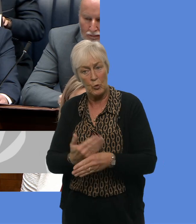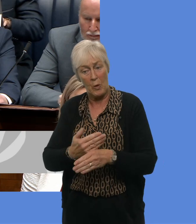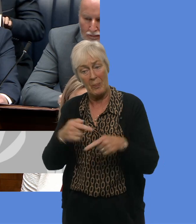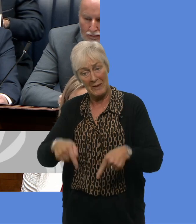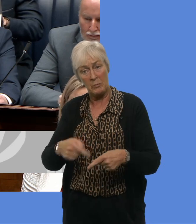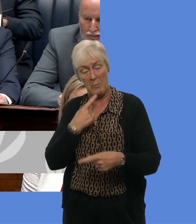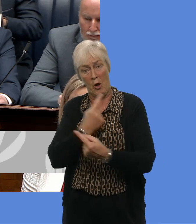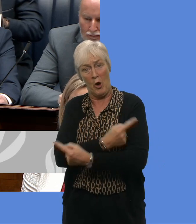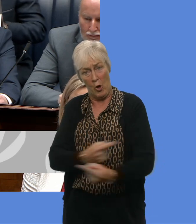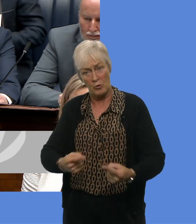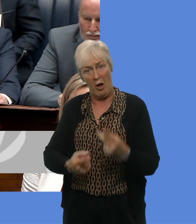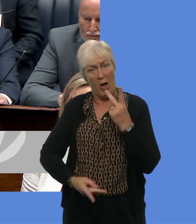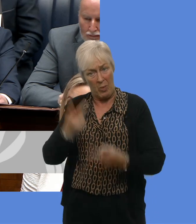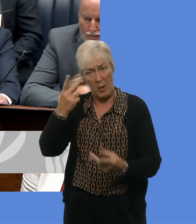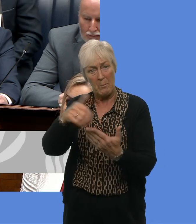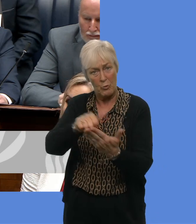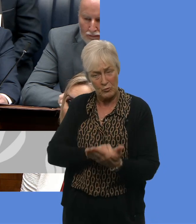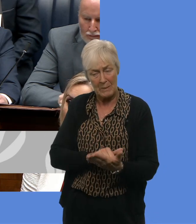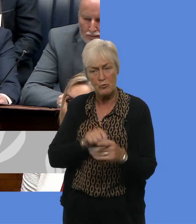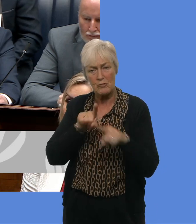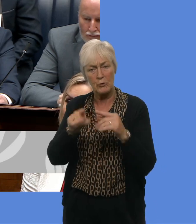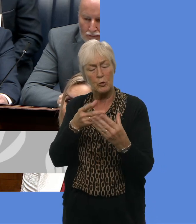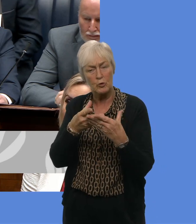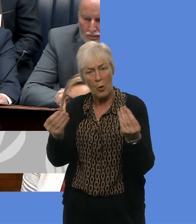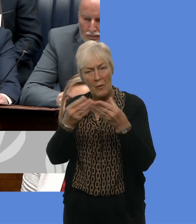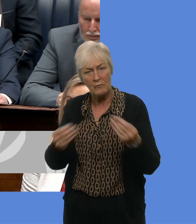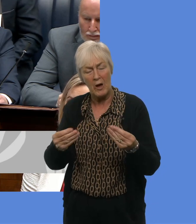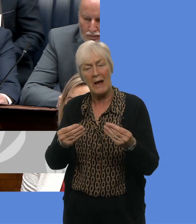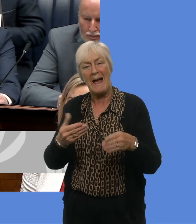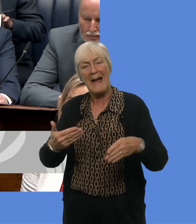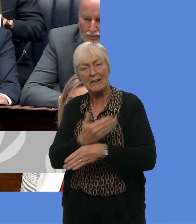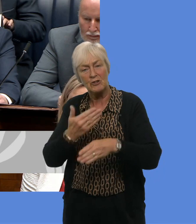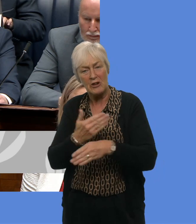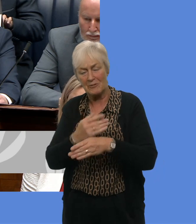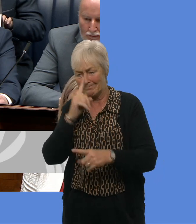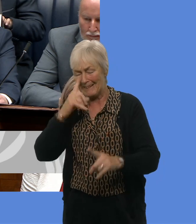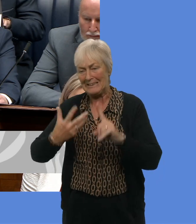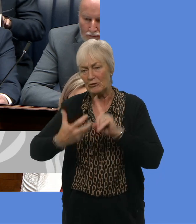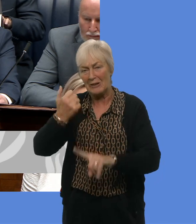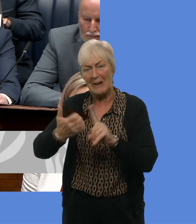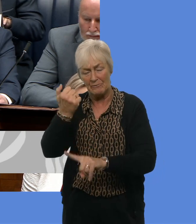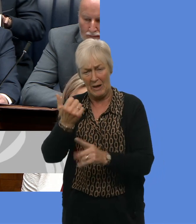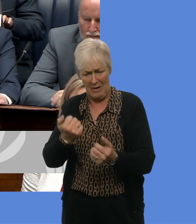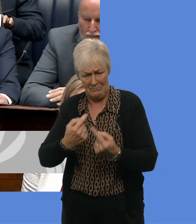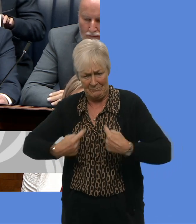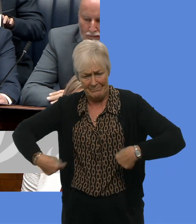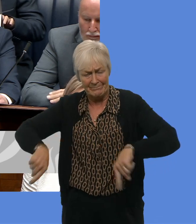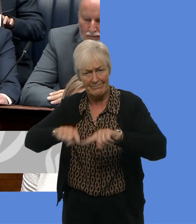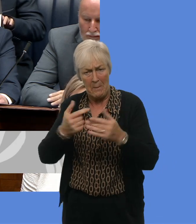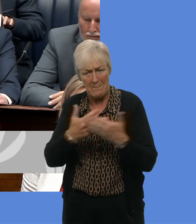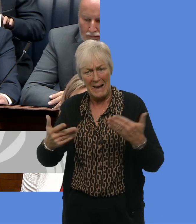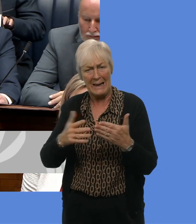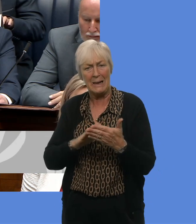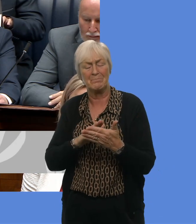RAISE programme, which again is about trying to address that educational underachievement, which exists in many of our working class communities,